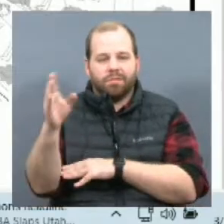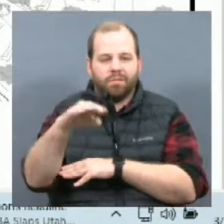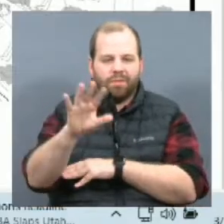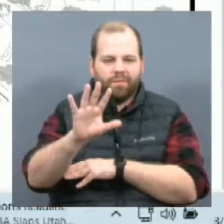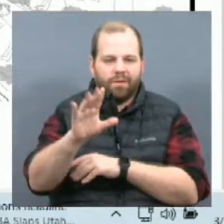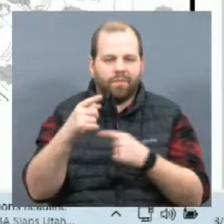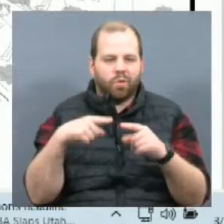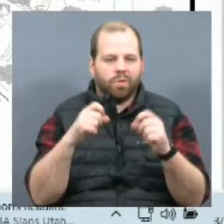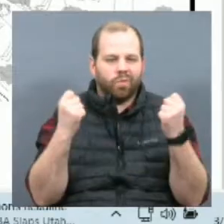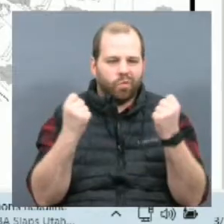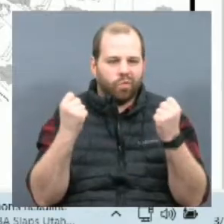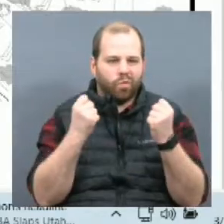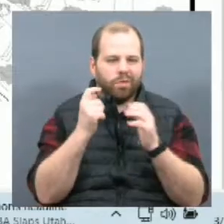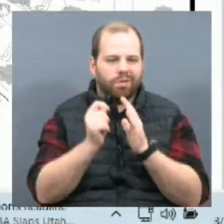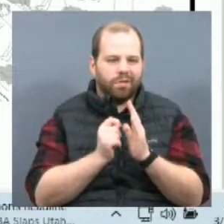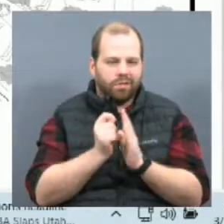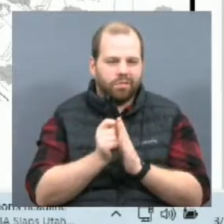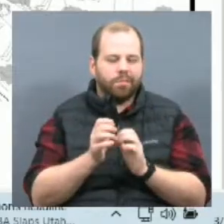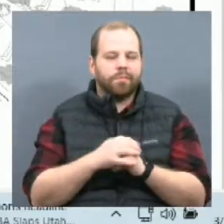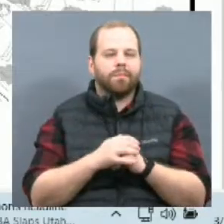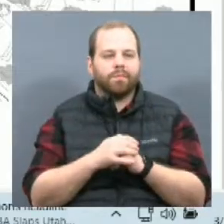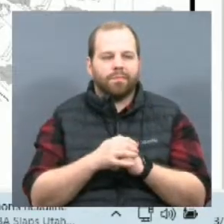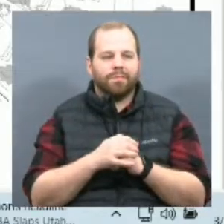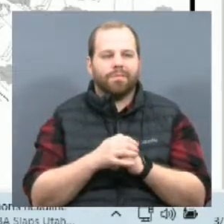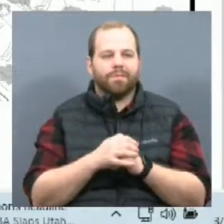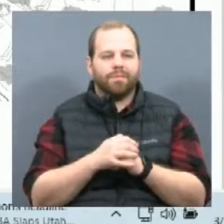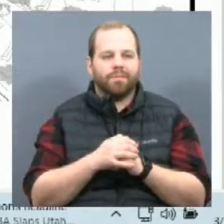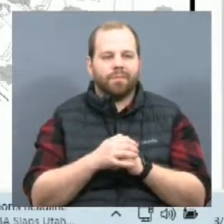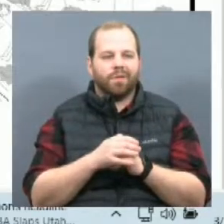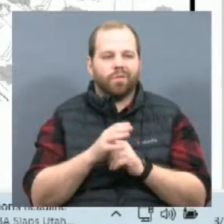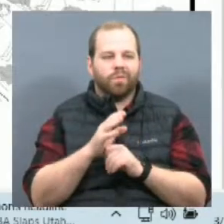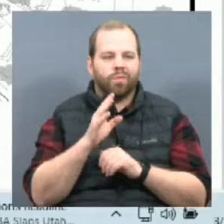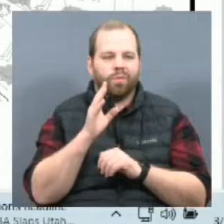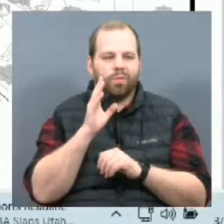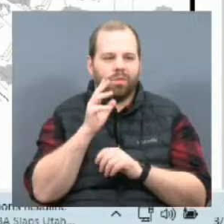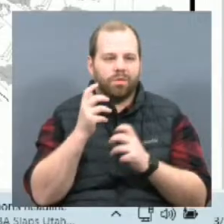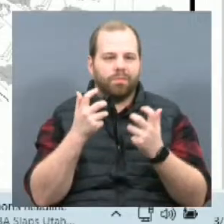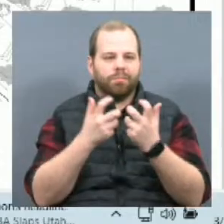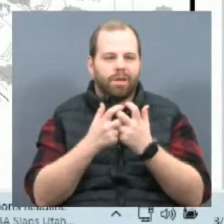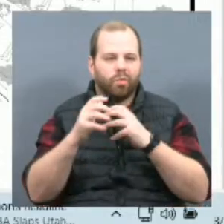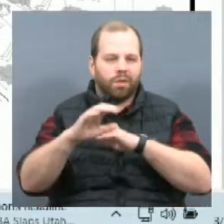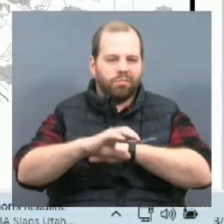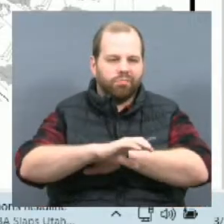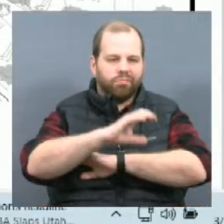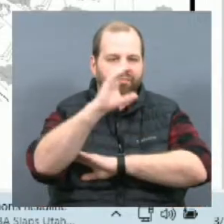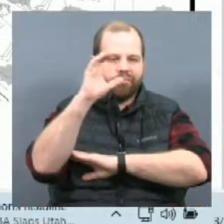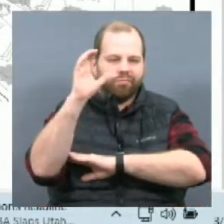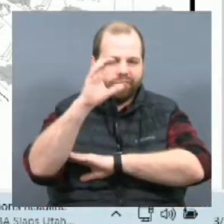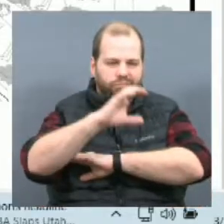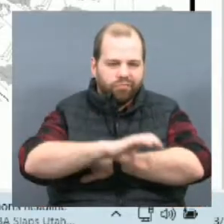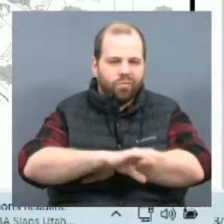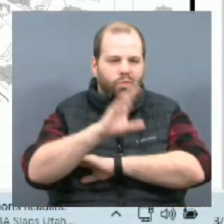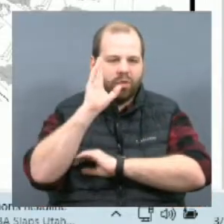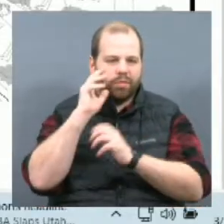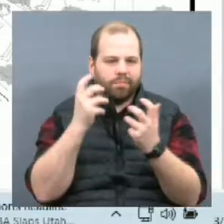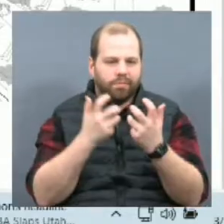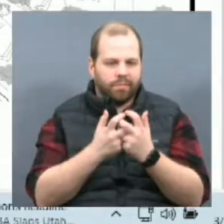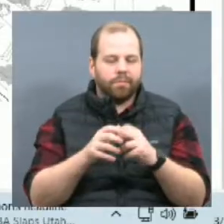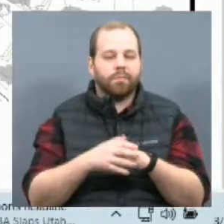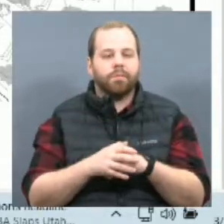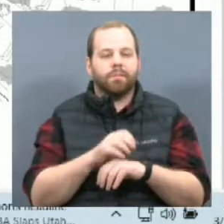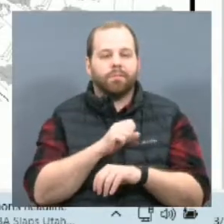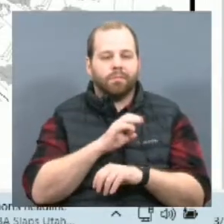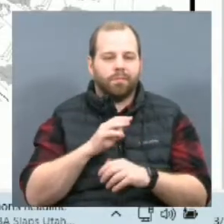p.m. during the winter season, which coincides with sunrise and sunset. Staff is supportive of the